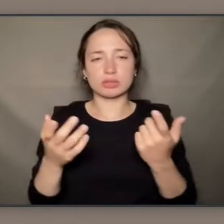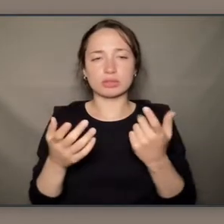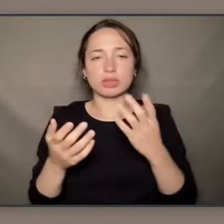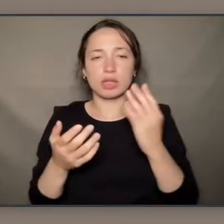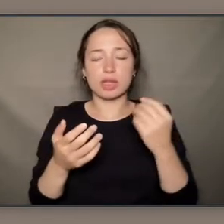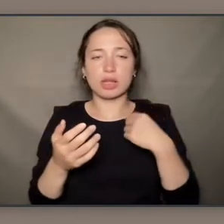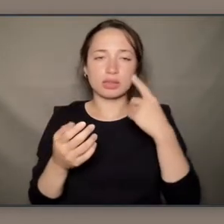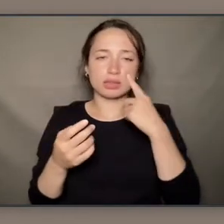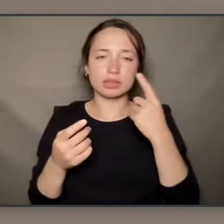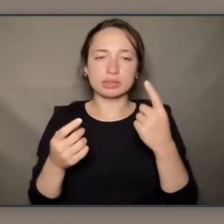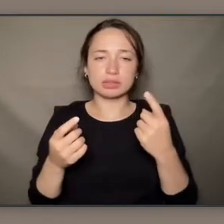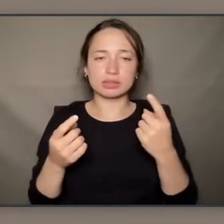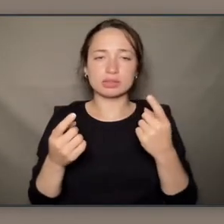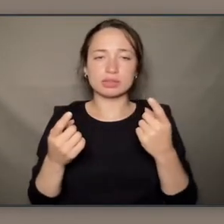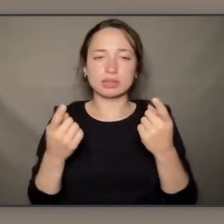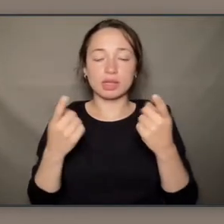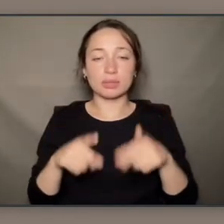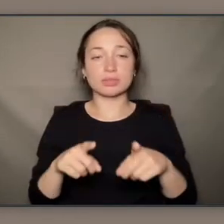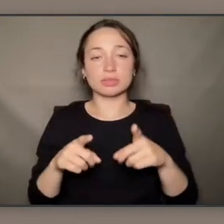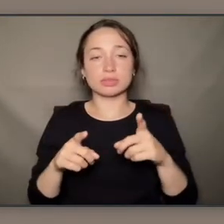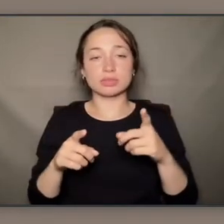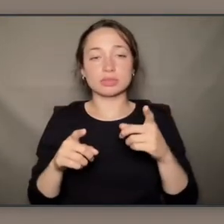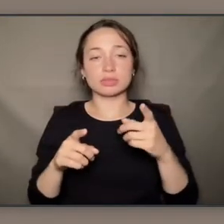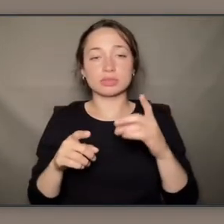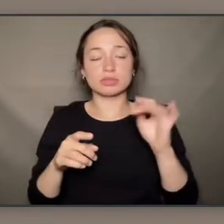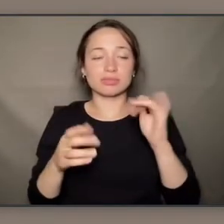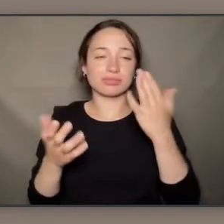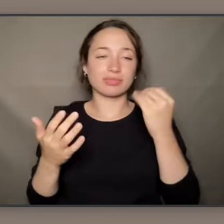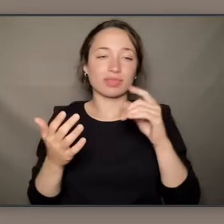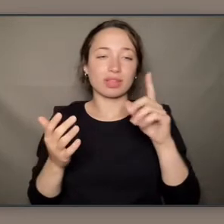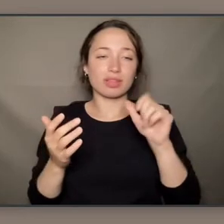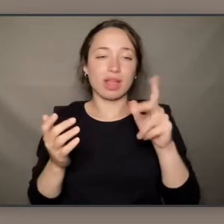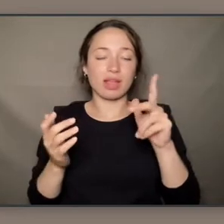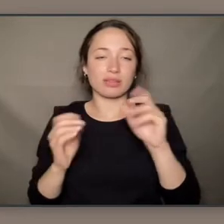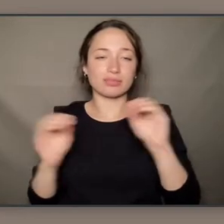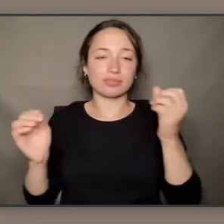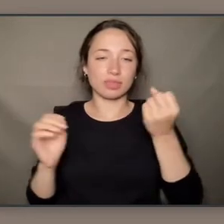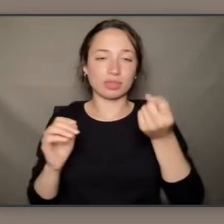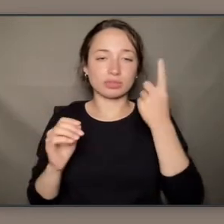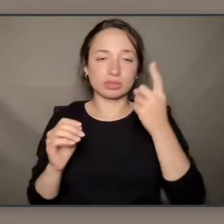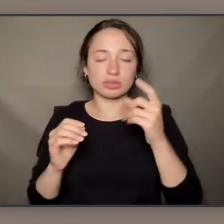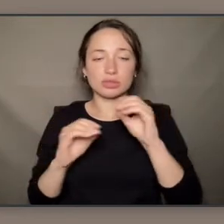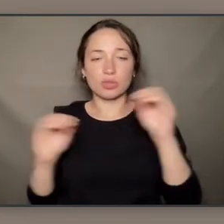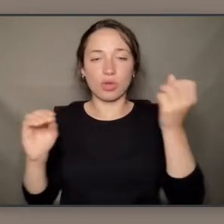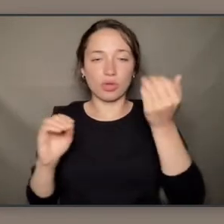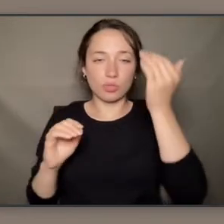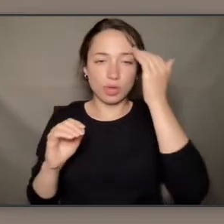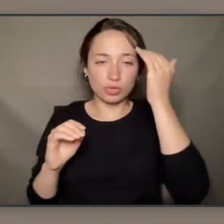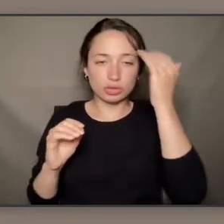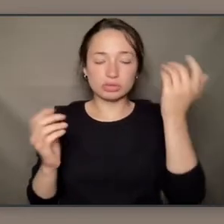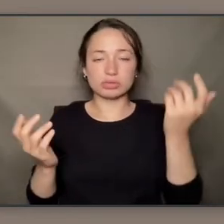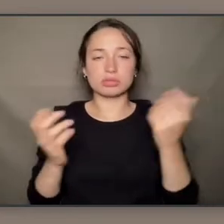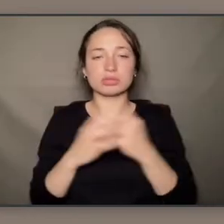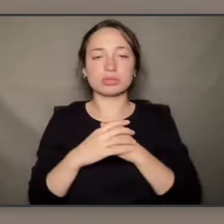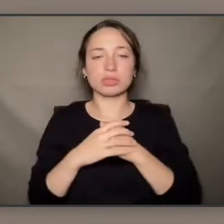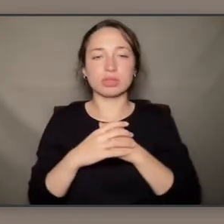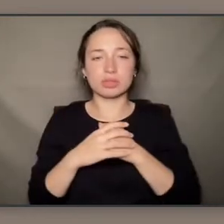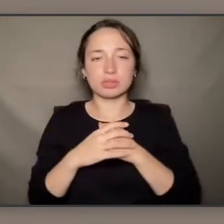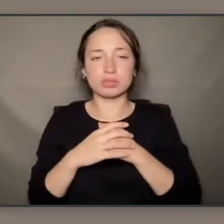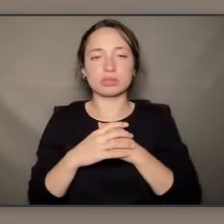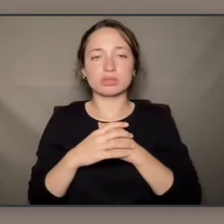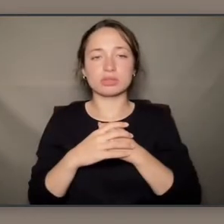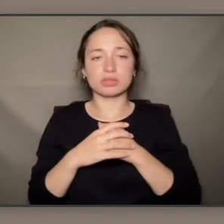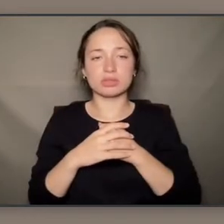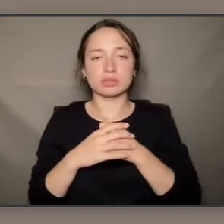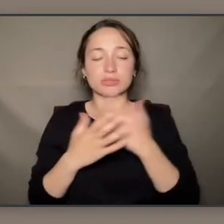And I think this happens also due to, as you said, lack of understanding, lack of